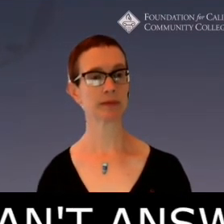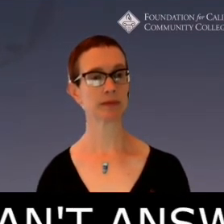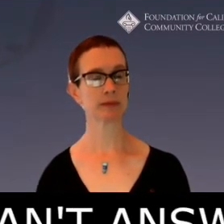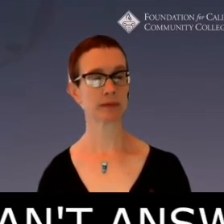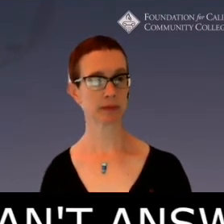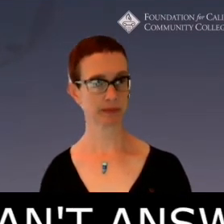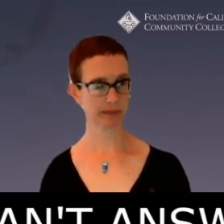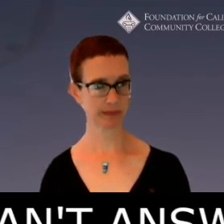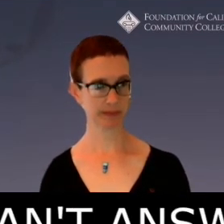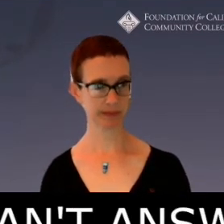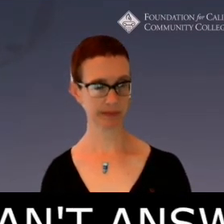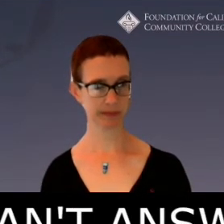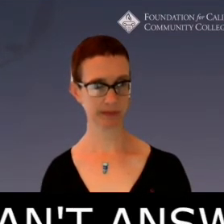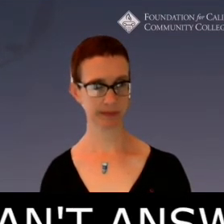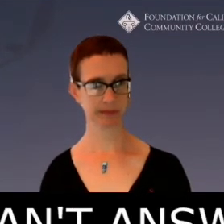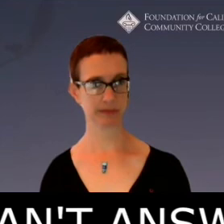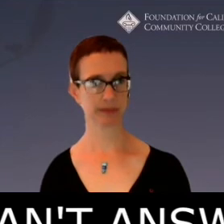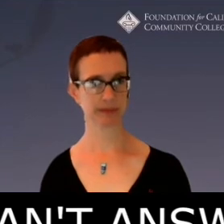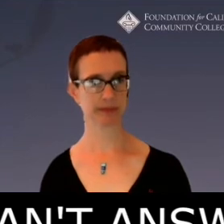today.